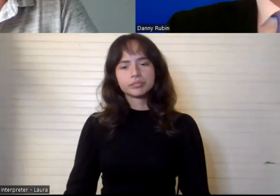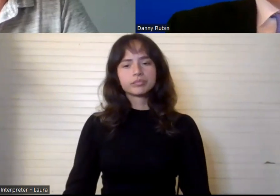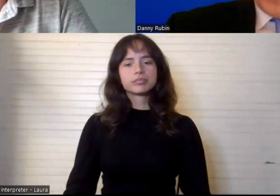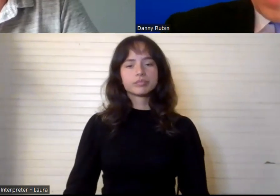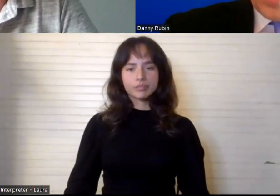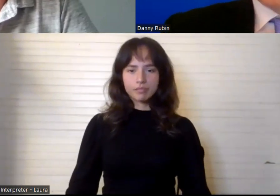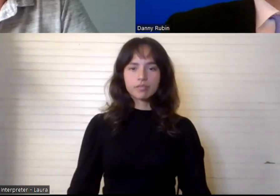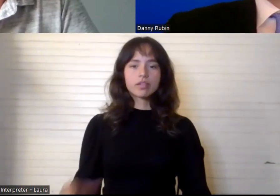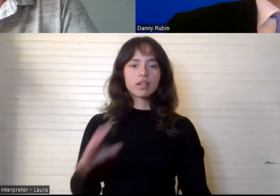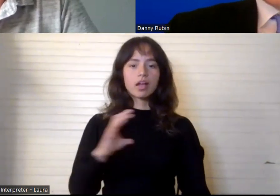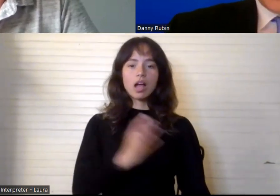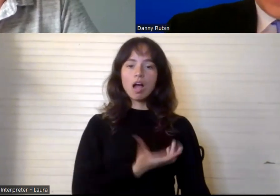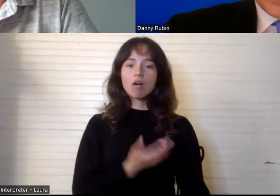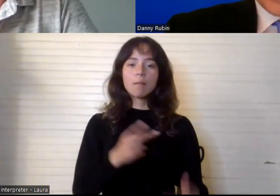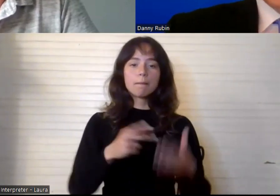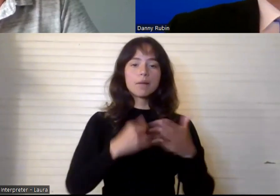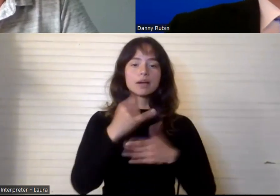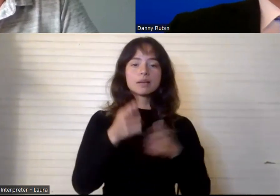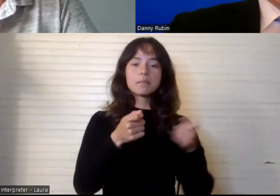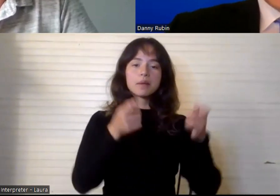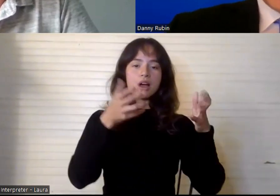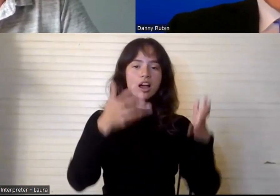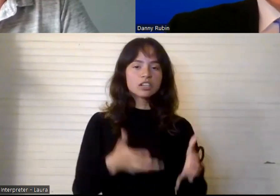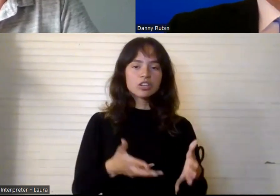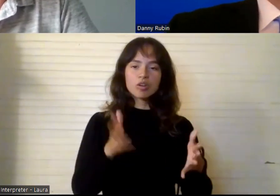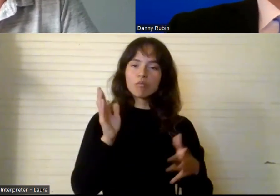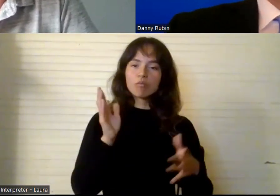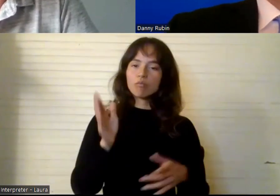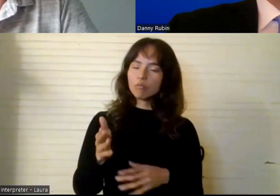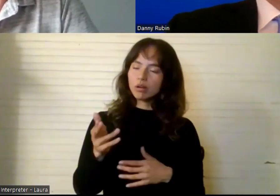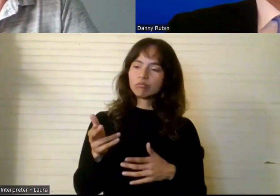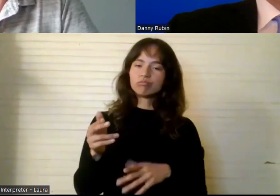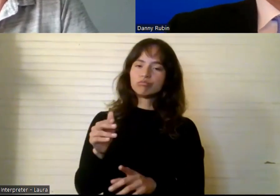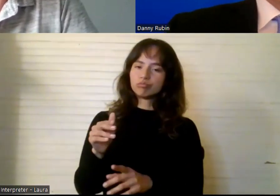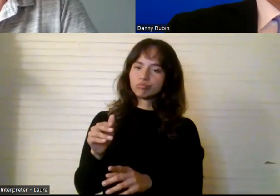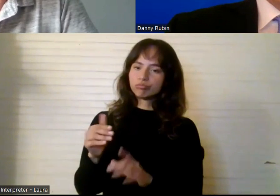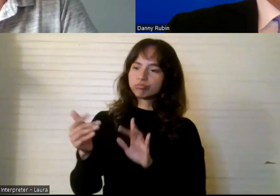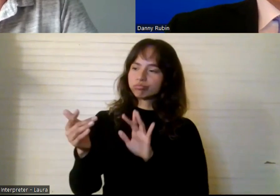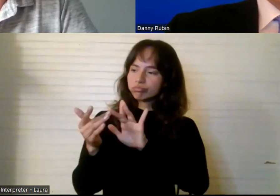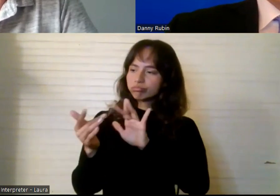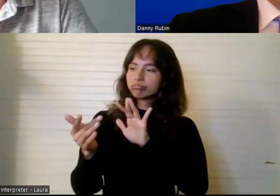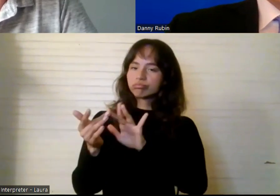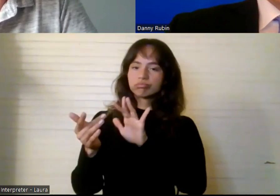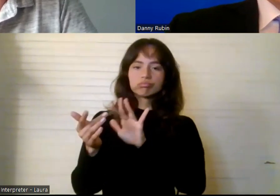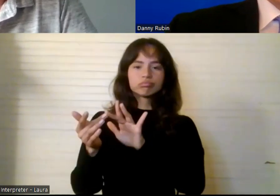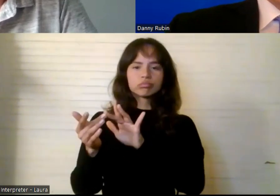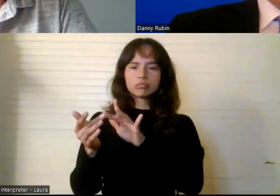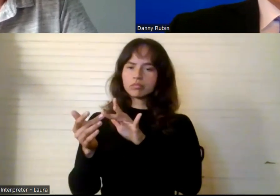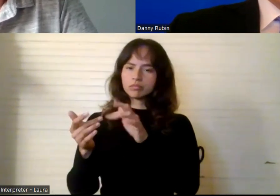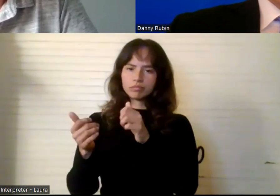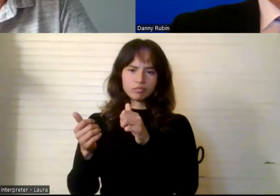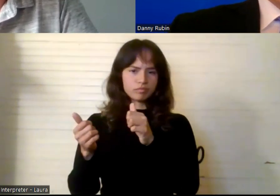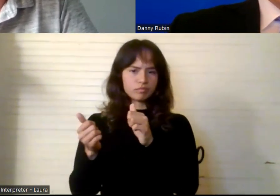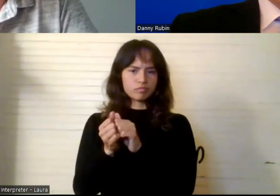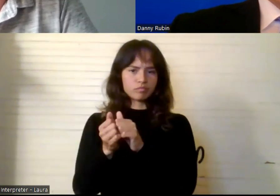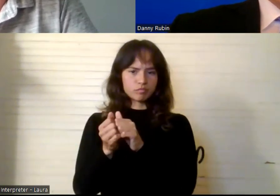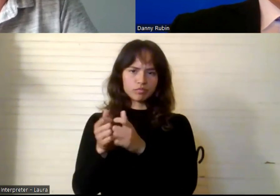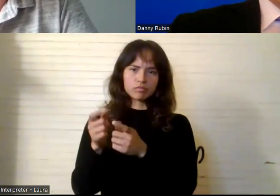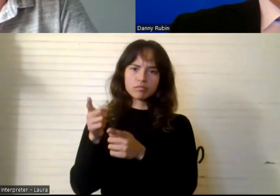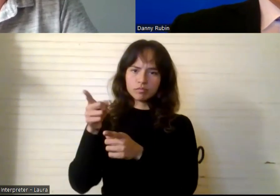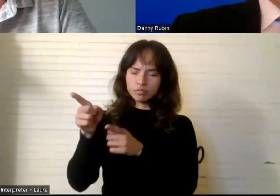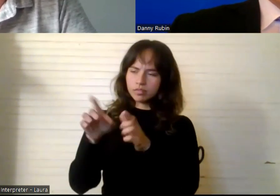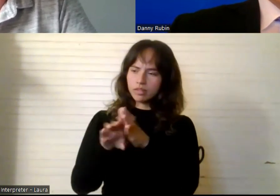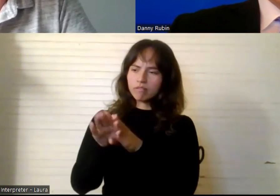well throughout the project. right. Our project managers much more often than the actual developers. However, the